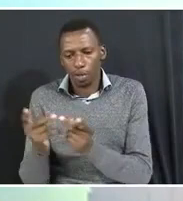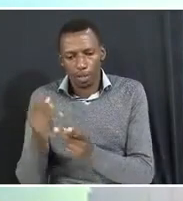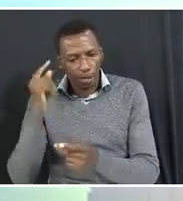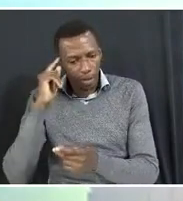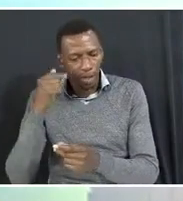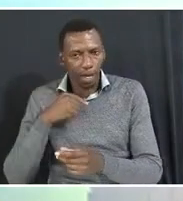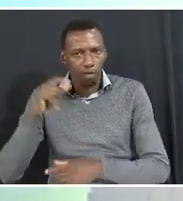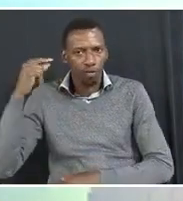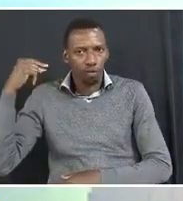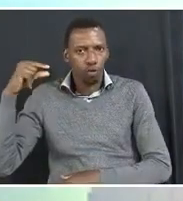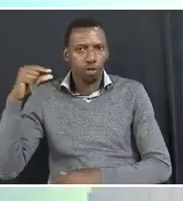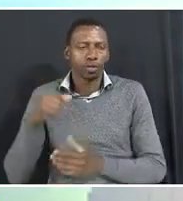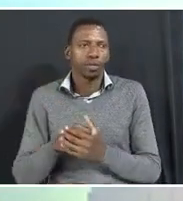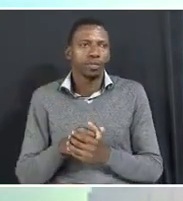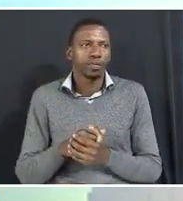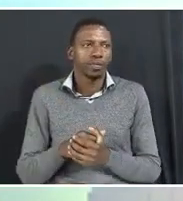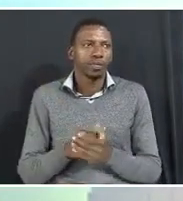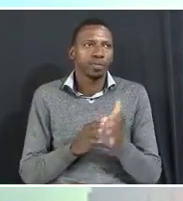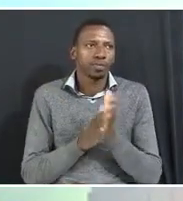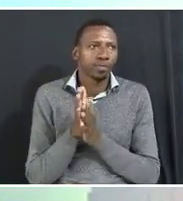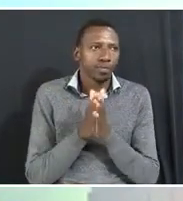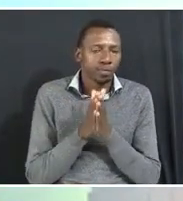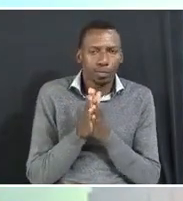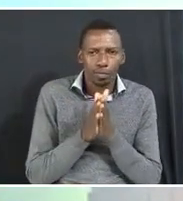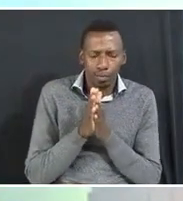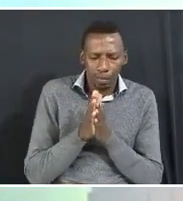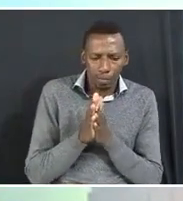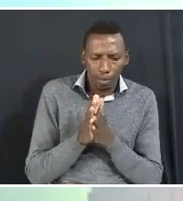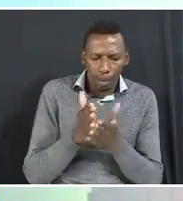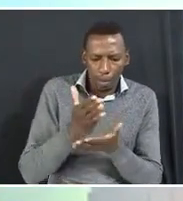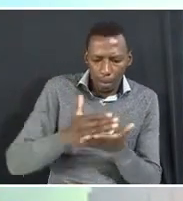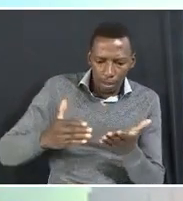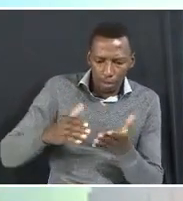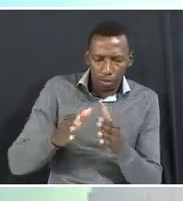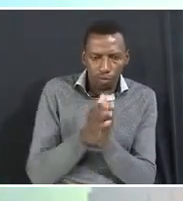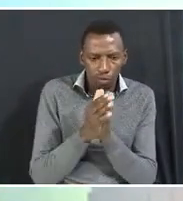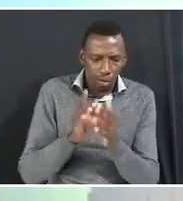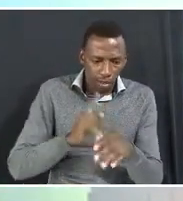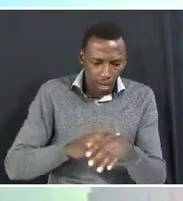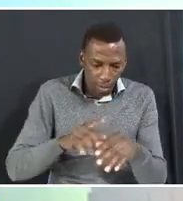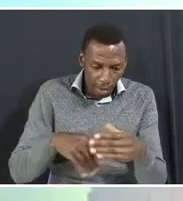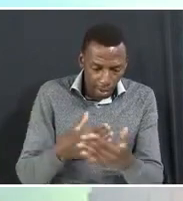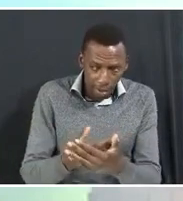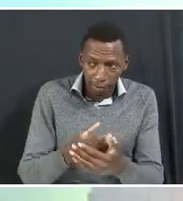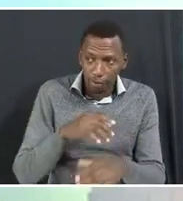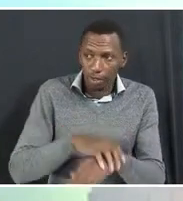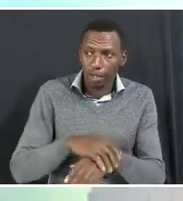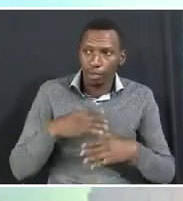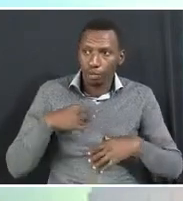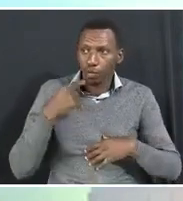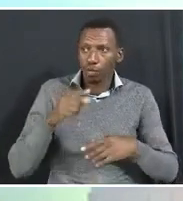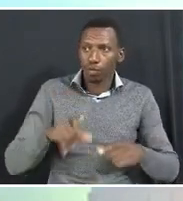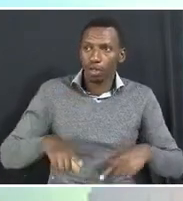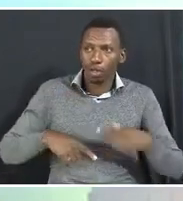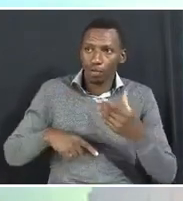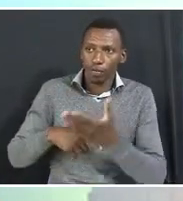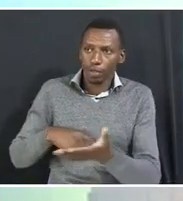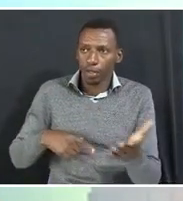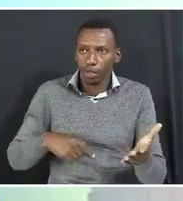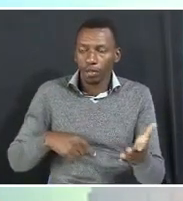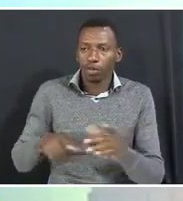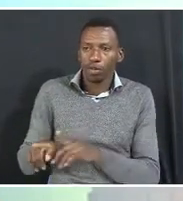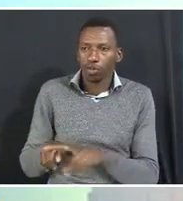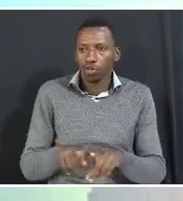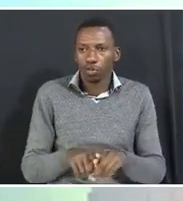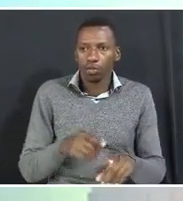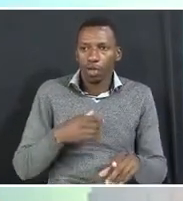of the story, just to cut it short, is that when he reaches that place, he found the people who dwell there also having set up